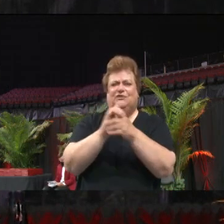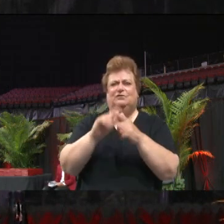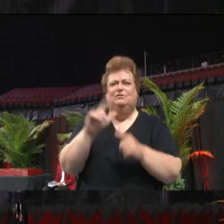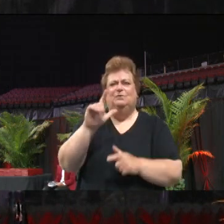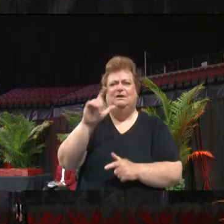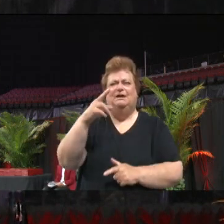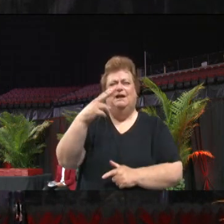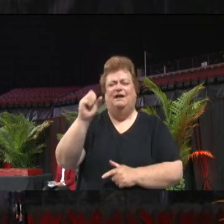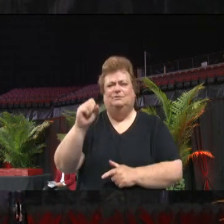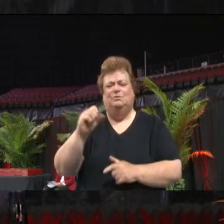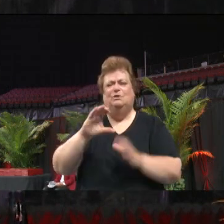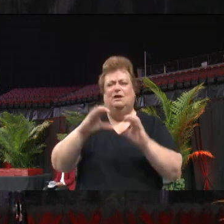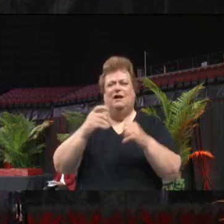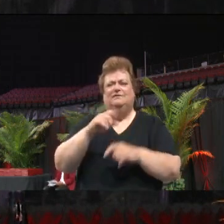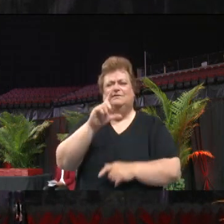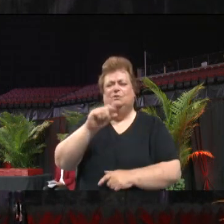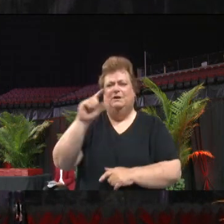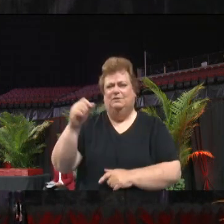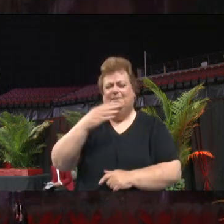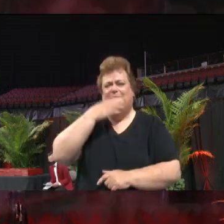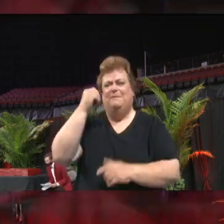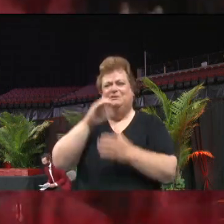High class of 2020. Best wishes.